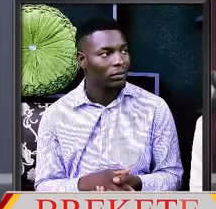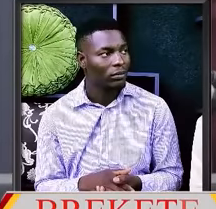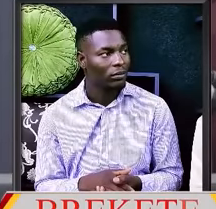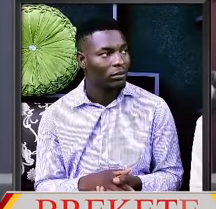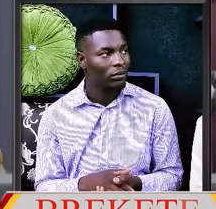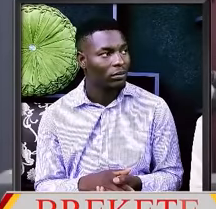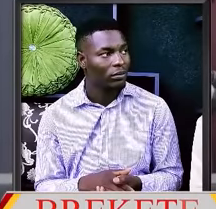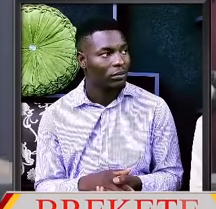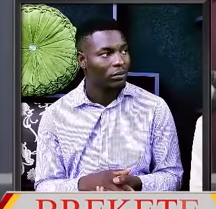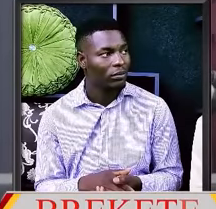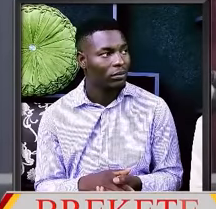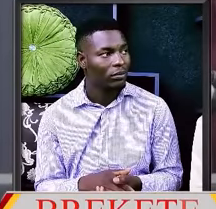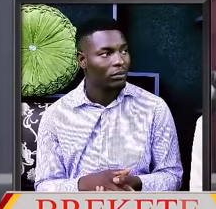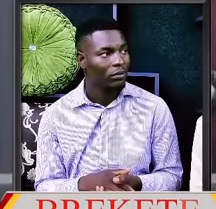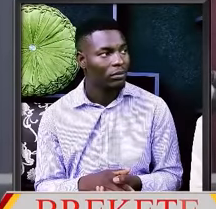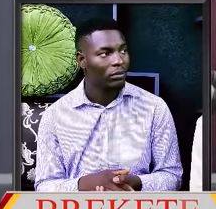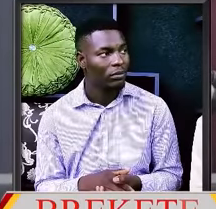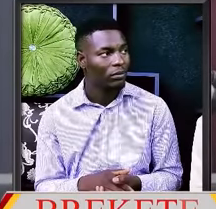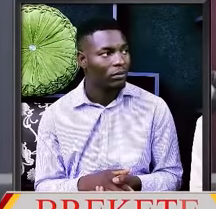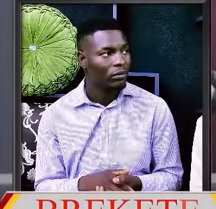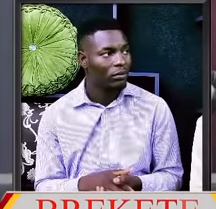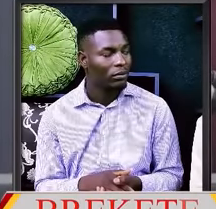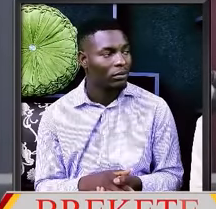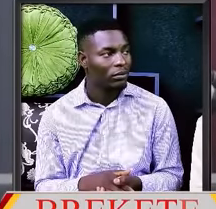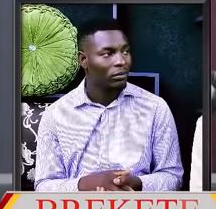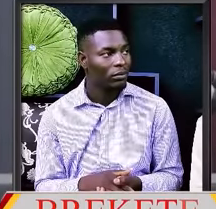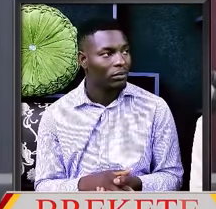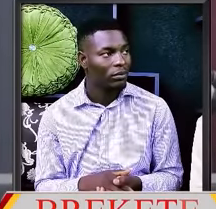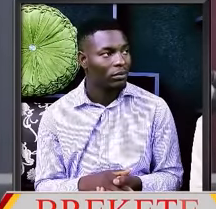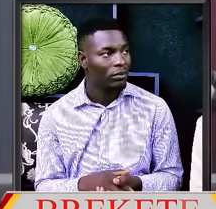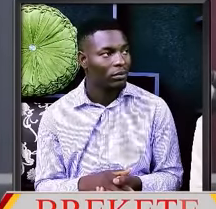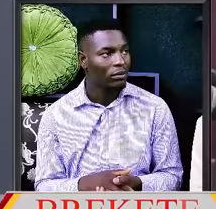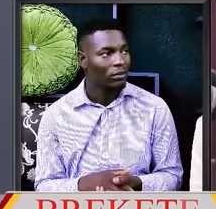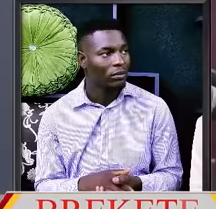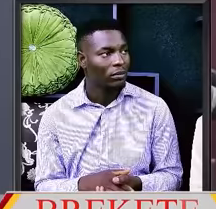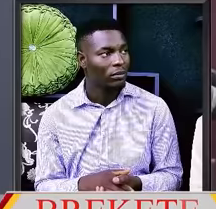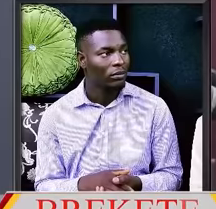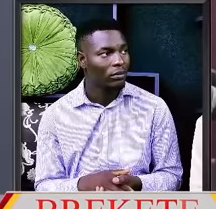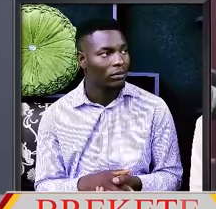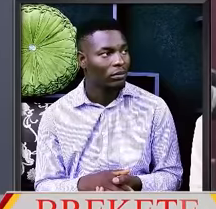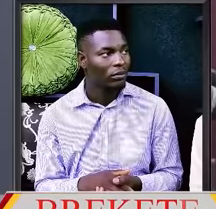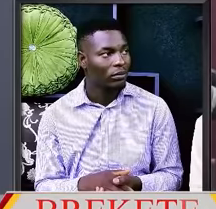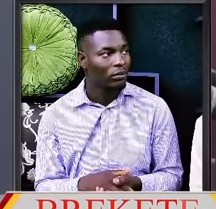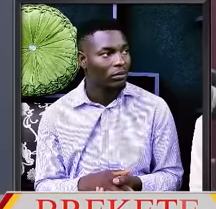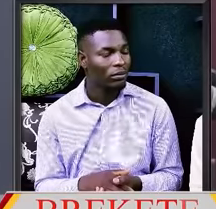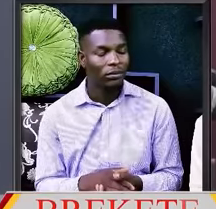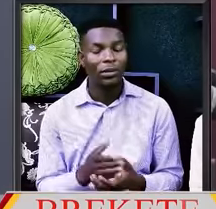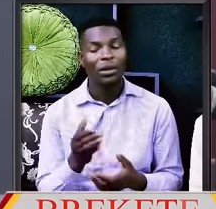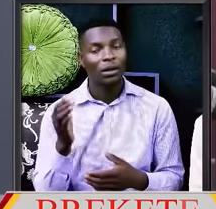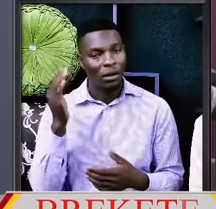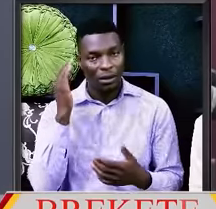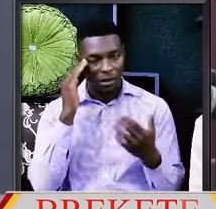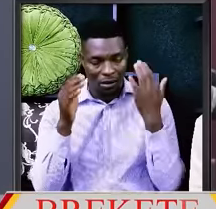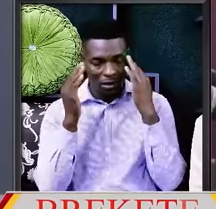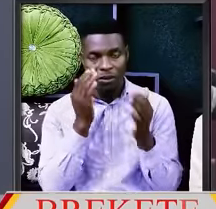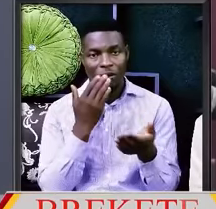With the rest of the children. Yeah. Okay, with everybody. Yes. The rest of the children are coming. Namikota, I don't tire. I don't do hello tire. Hello, good morning.